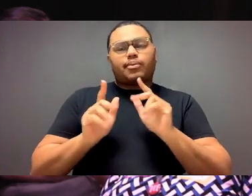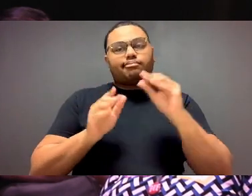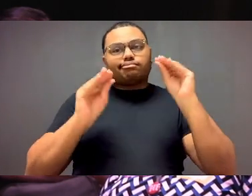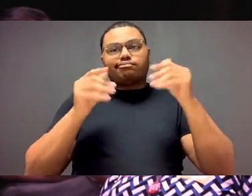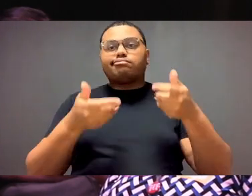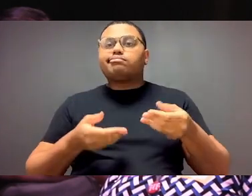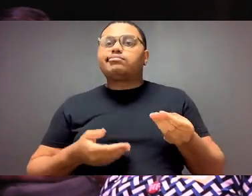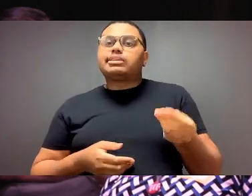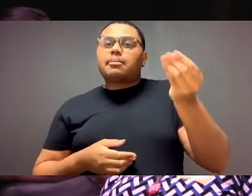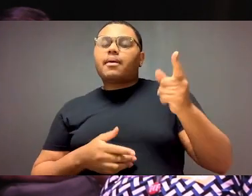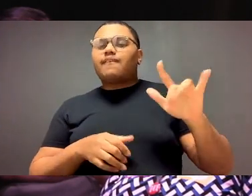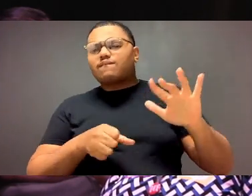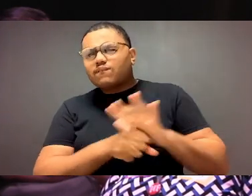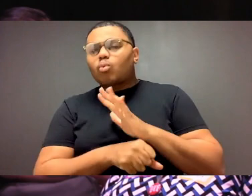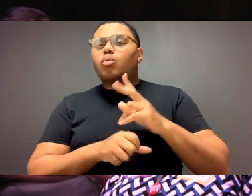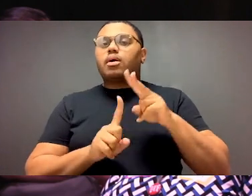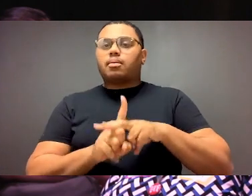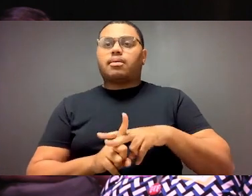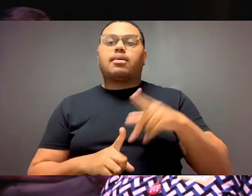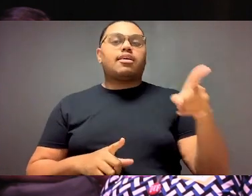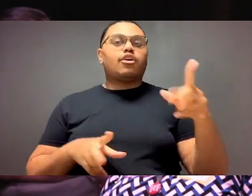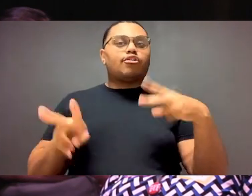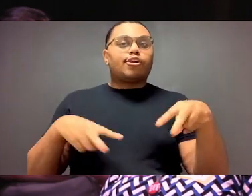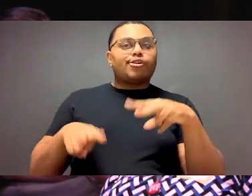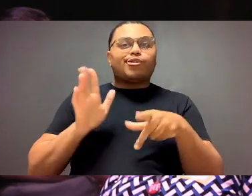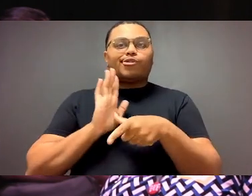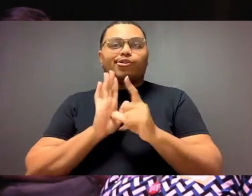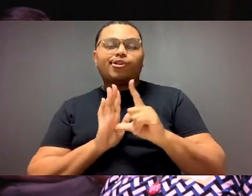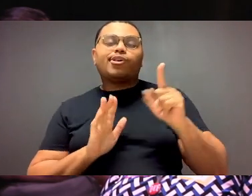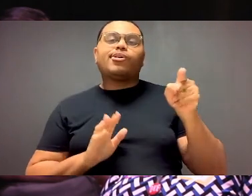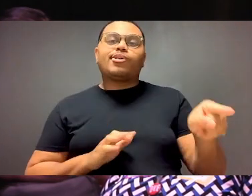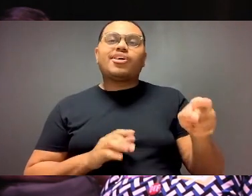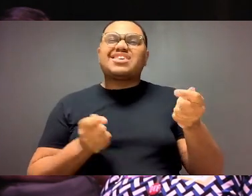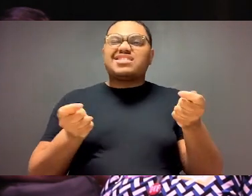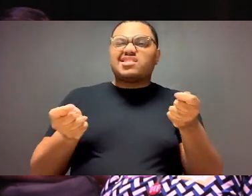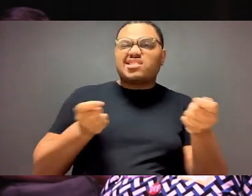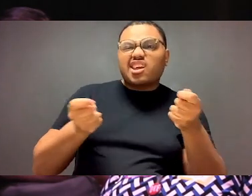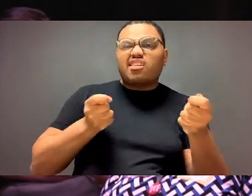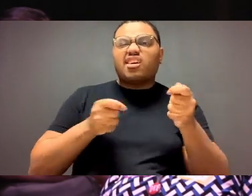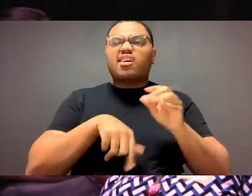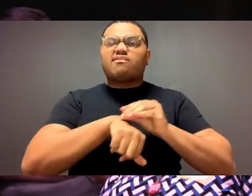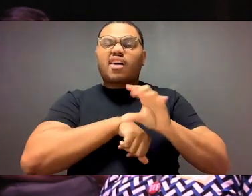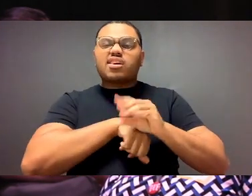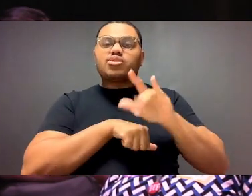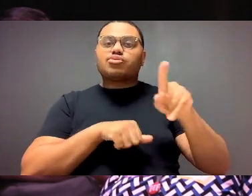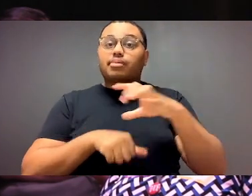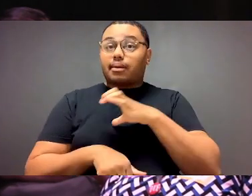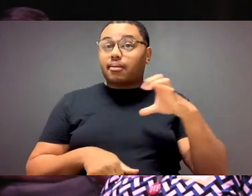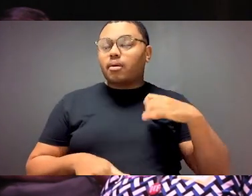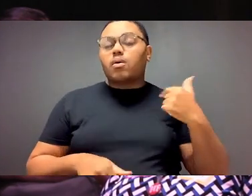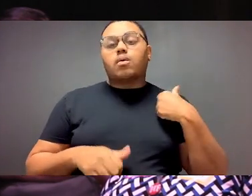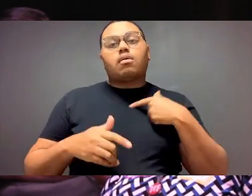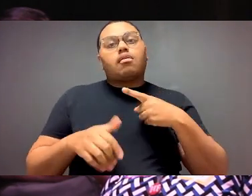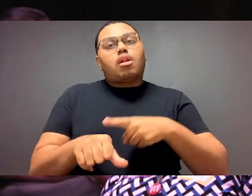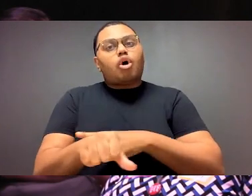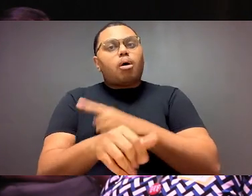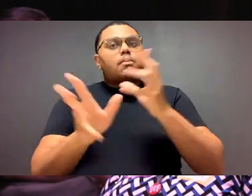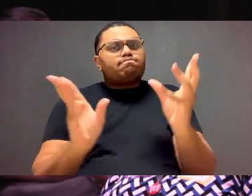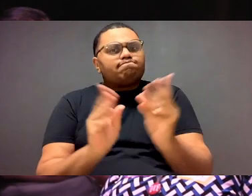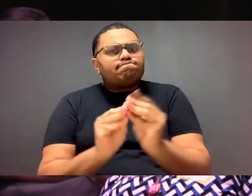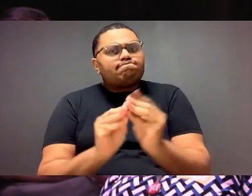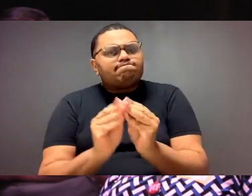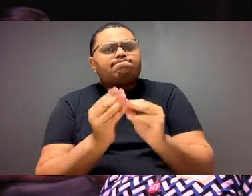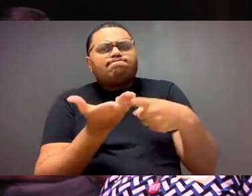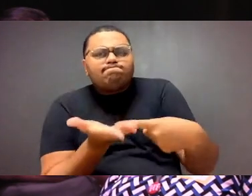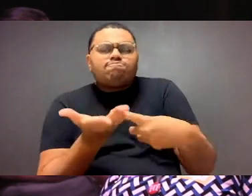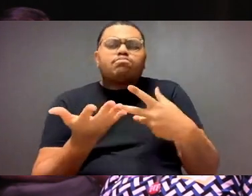by the entire LTC steering and advisory committee, and we had lengthy meetings about what our new programming should be, what it could